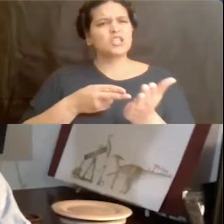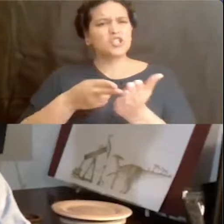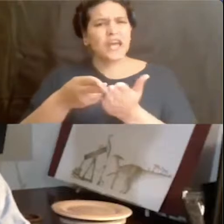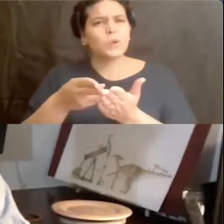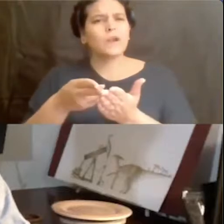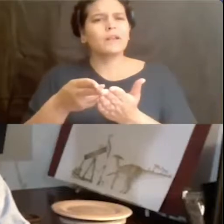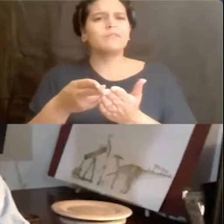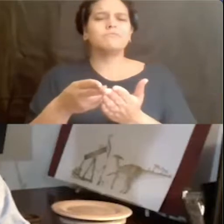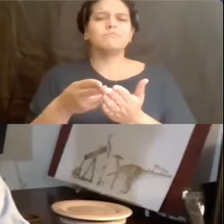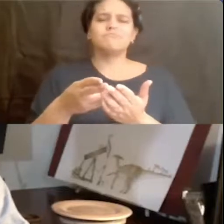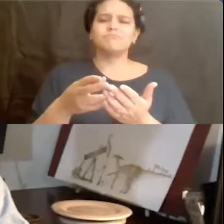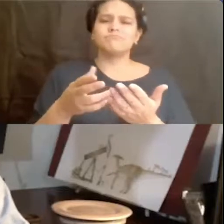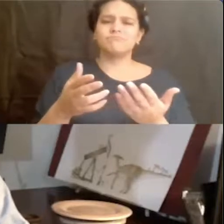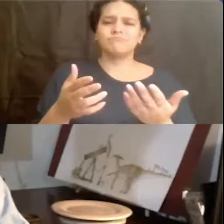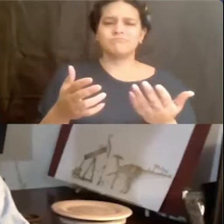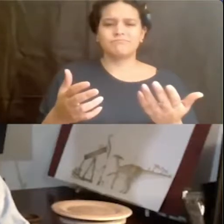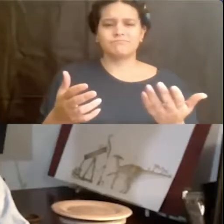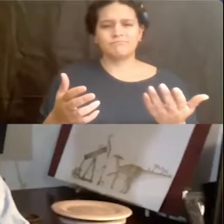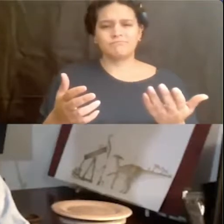And it's kind of hard